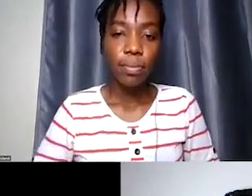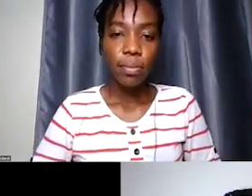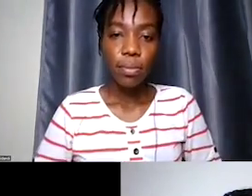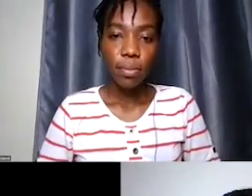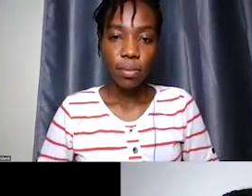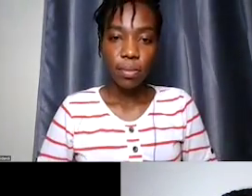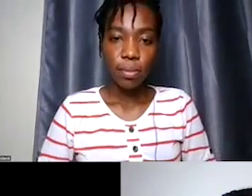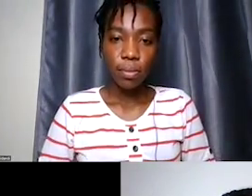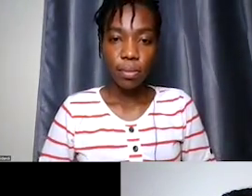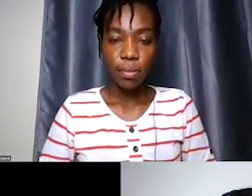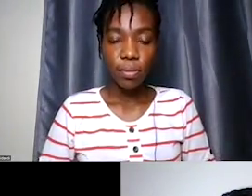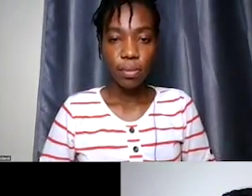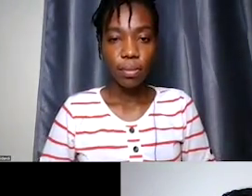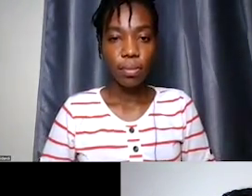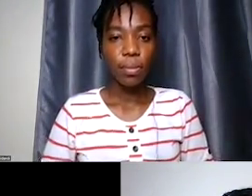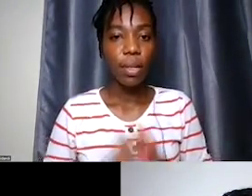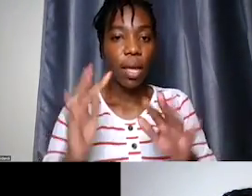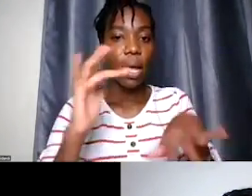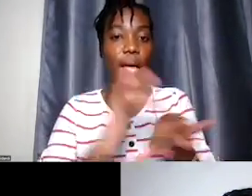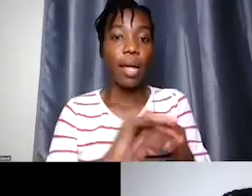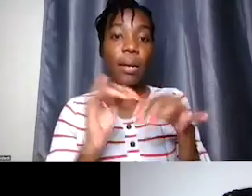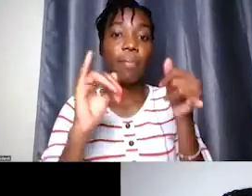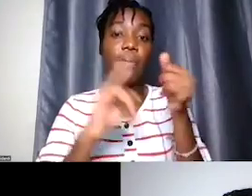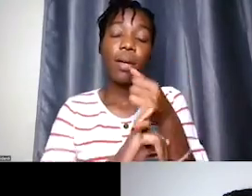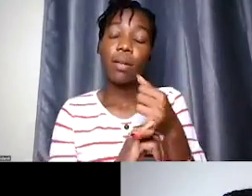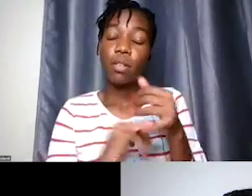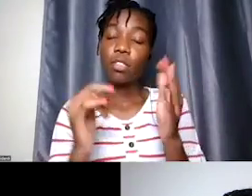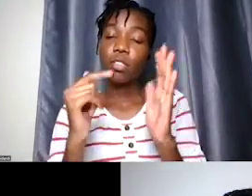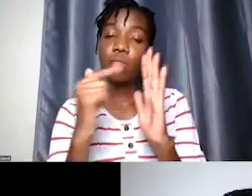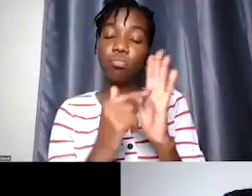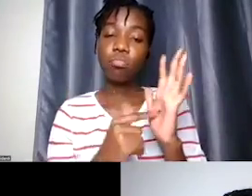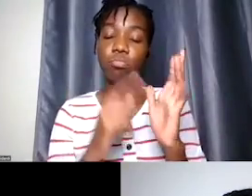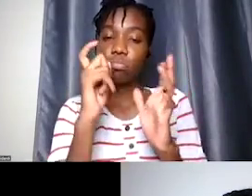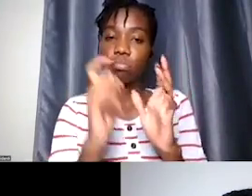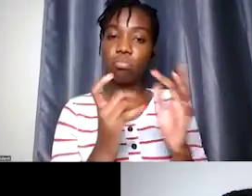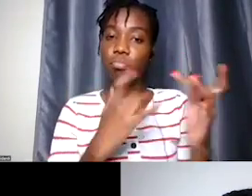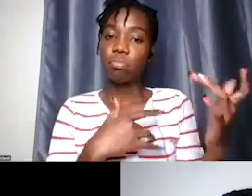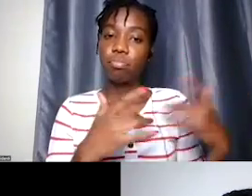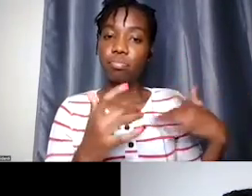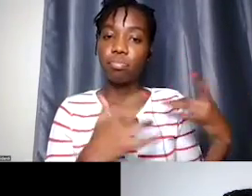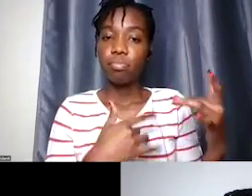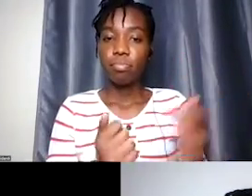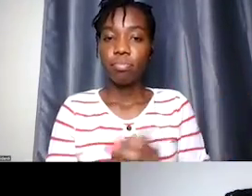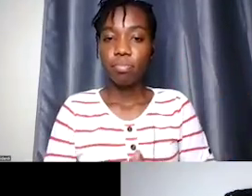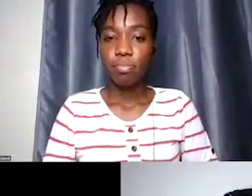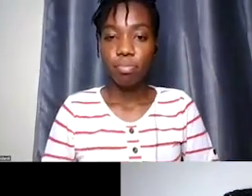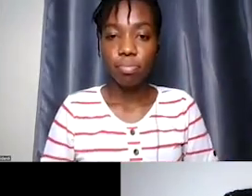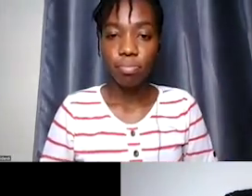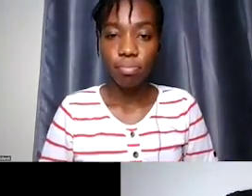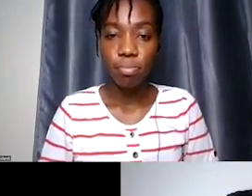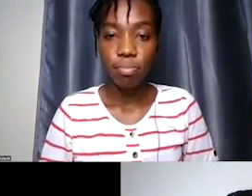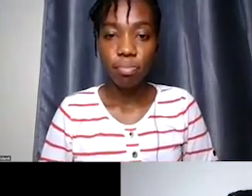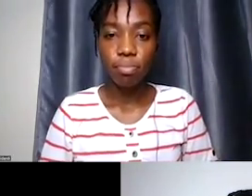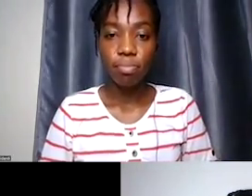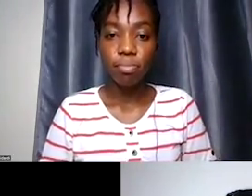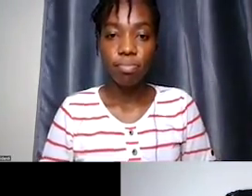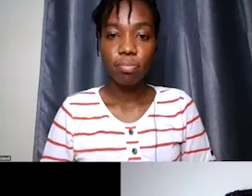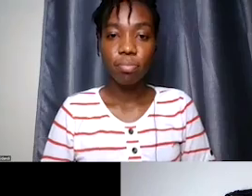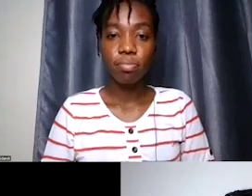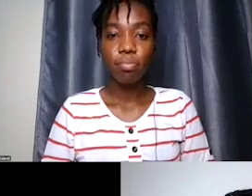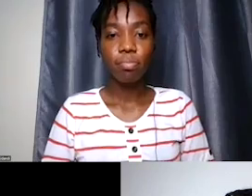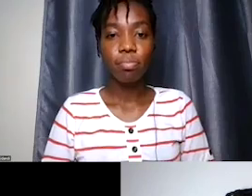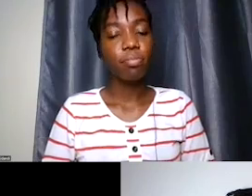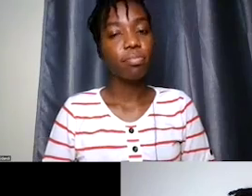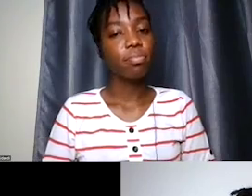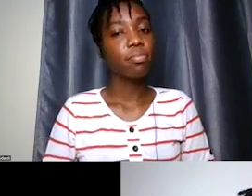Yeah, early marriage is a factor to consider. Wow. Aha. Excellent. All right. So Lucy Minor,